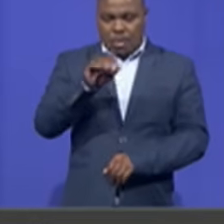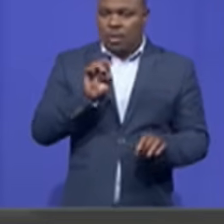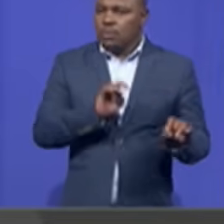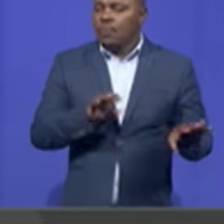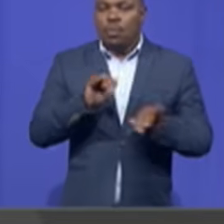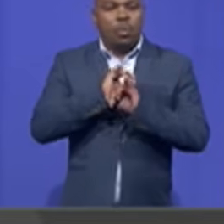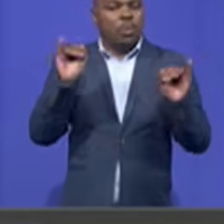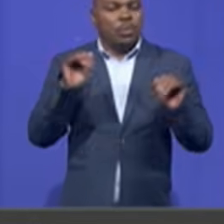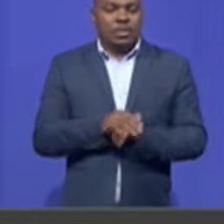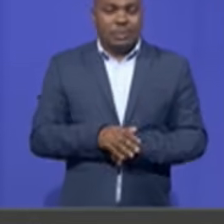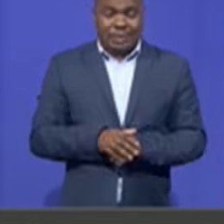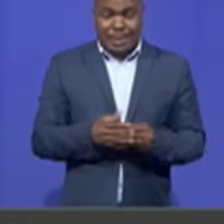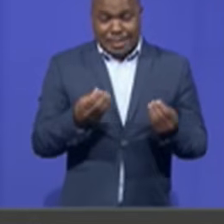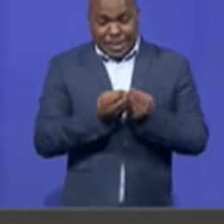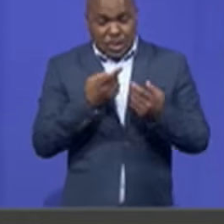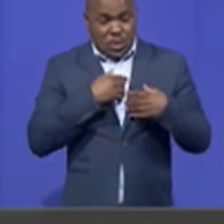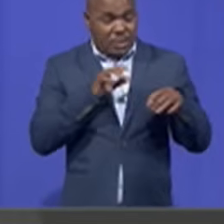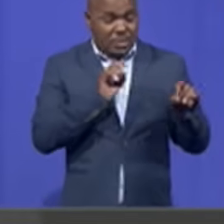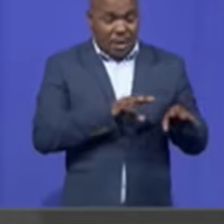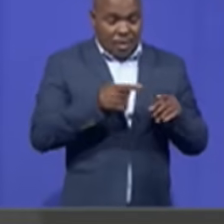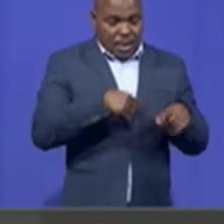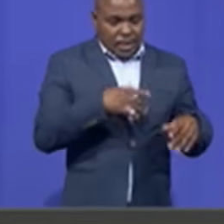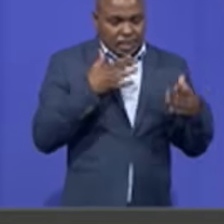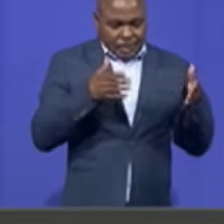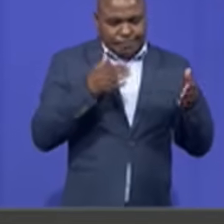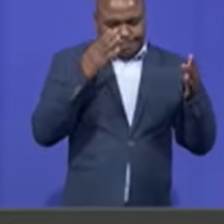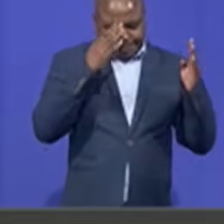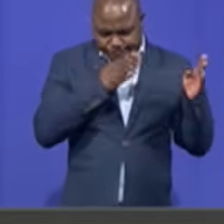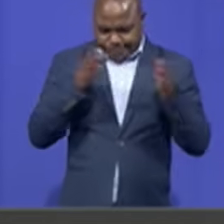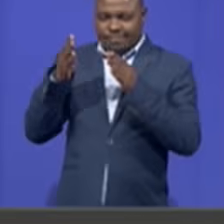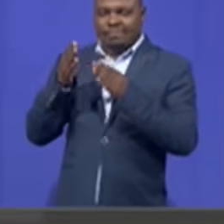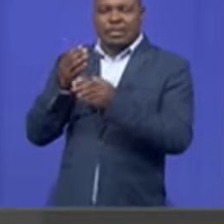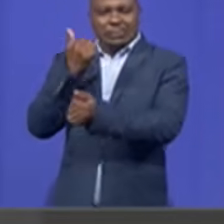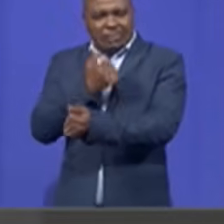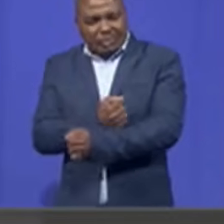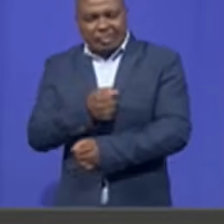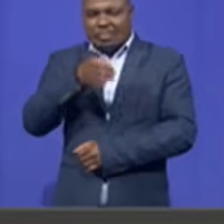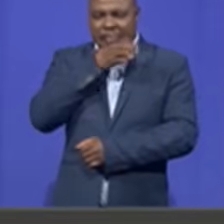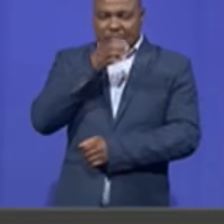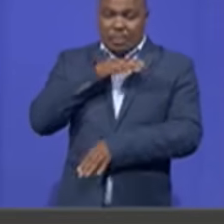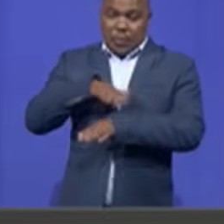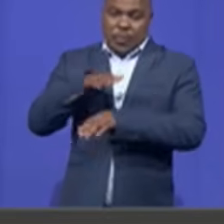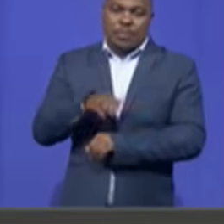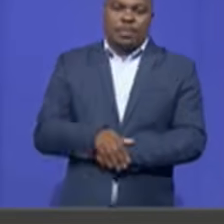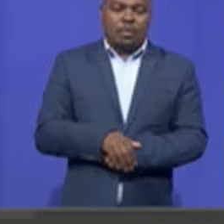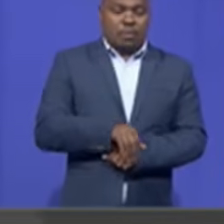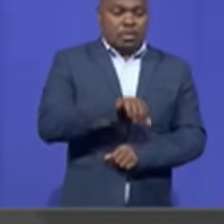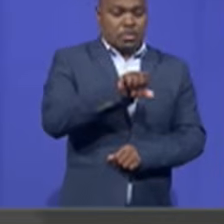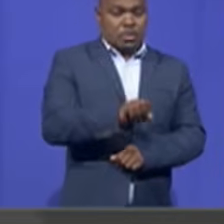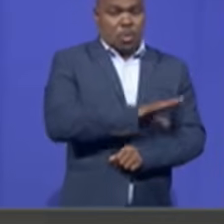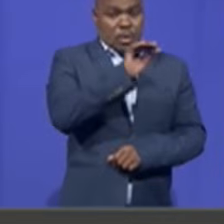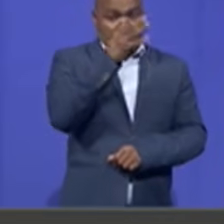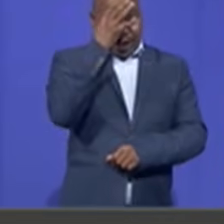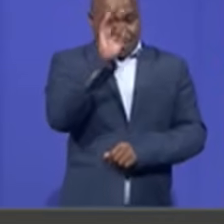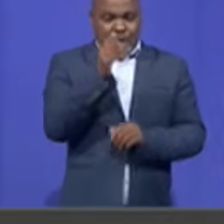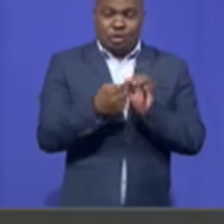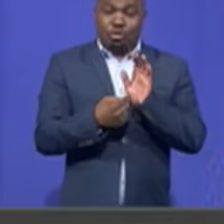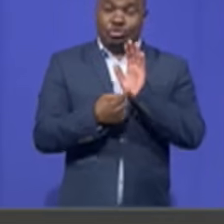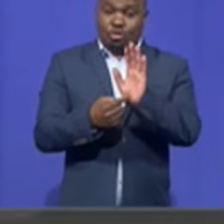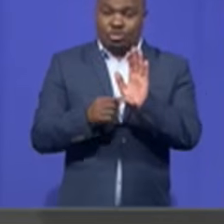The things that we go through are actually the ones that lead to substance abuse. Government of this country has demonstrated